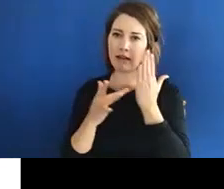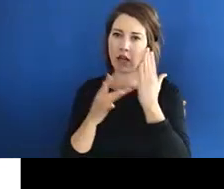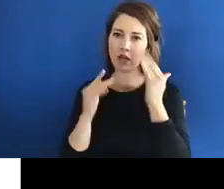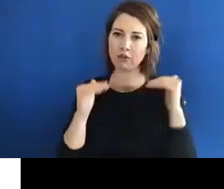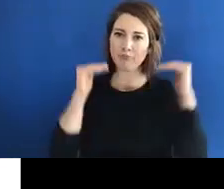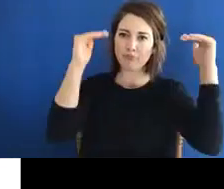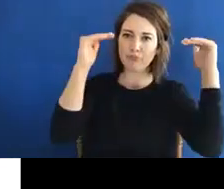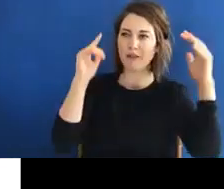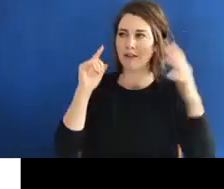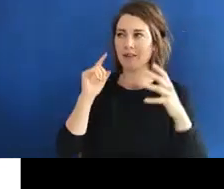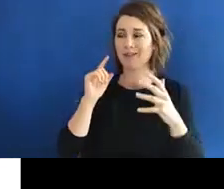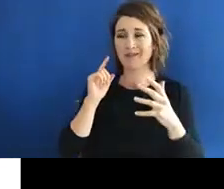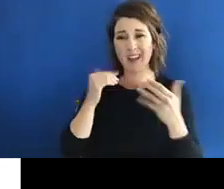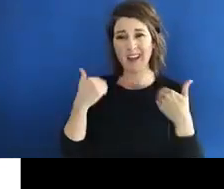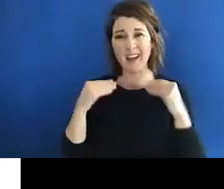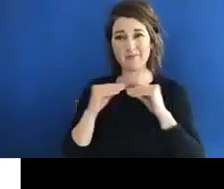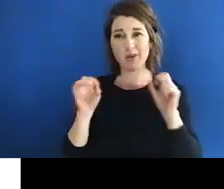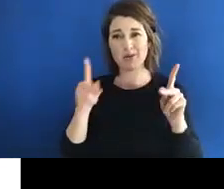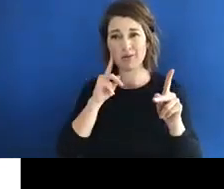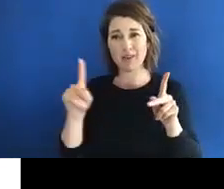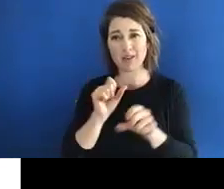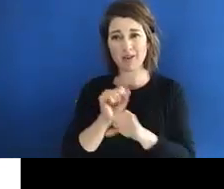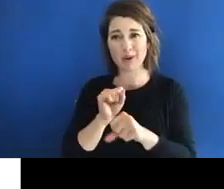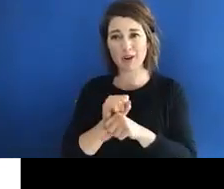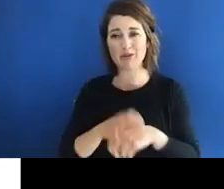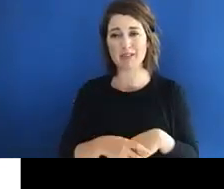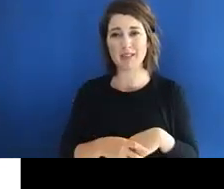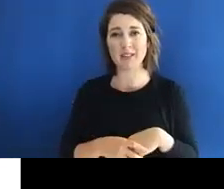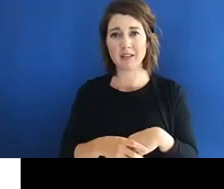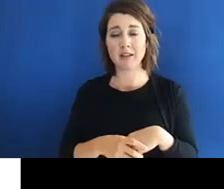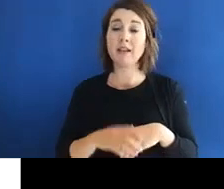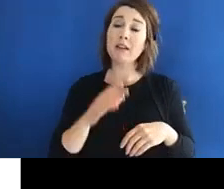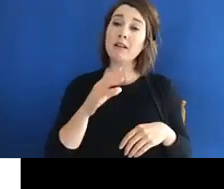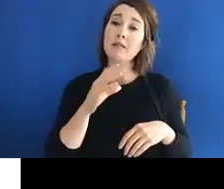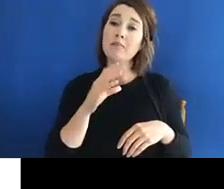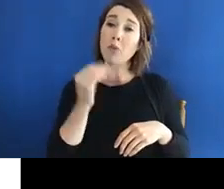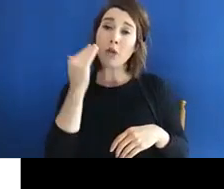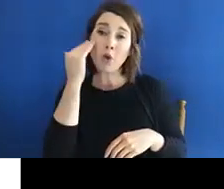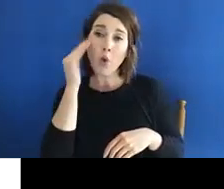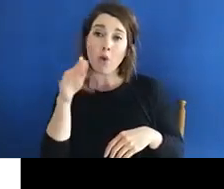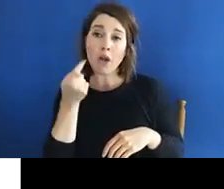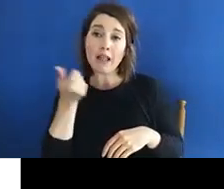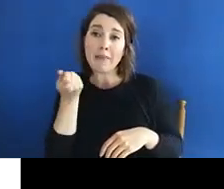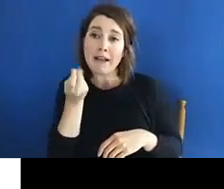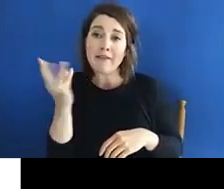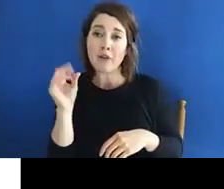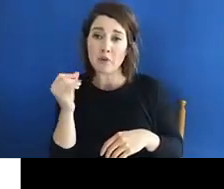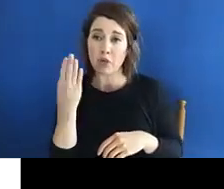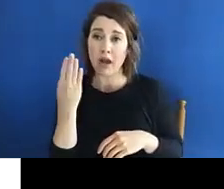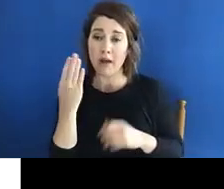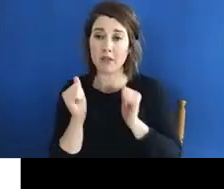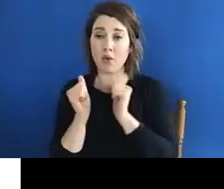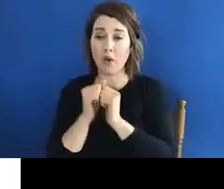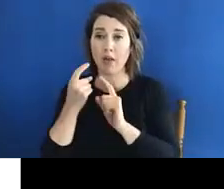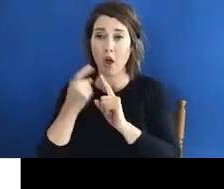for careers, but they're also potentially going to eliminate a few. So some things that come to mind that are going to